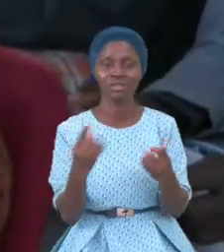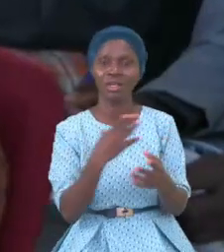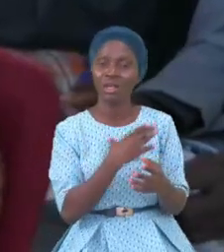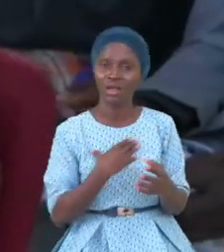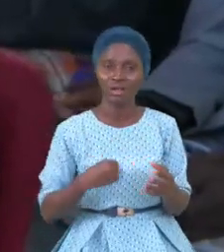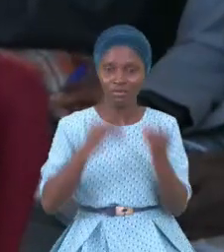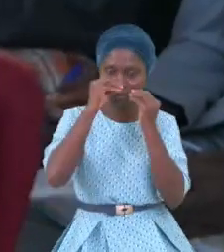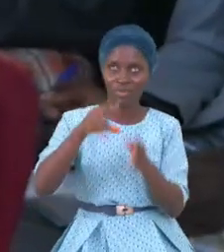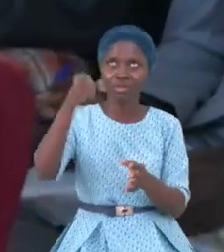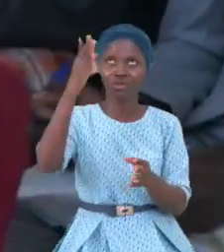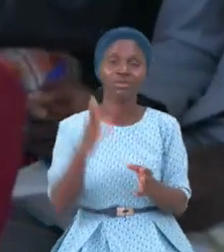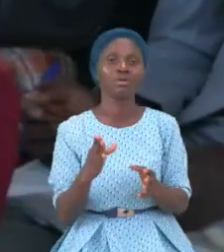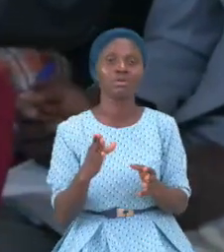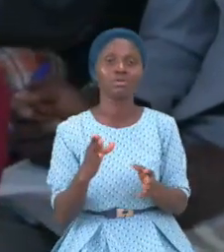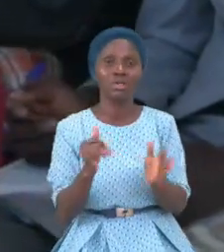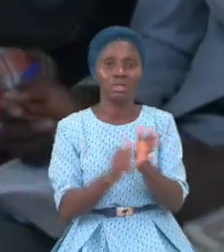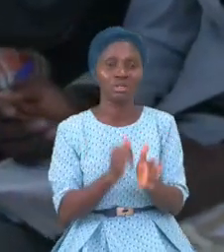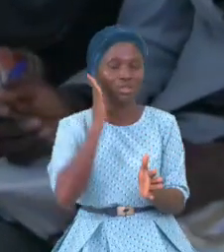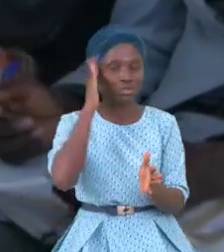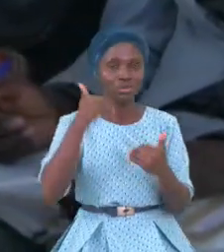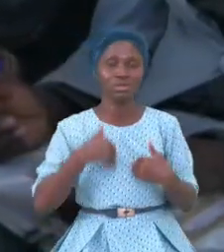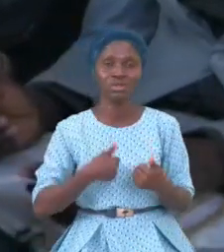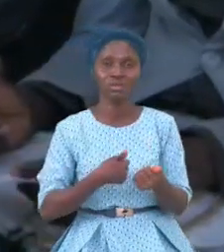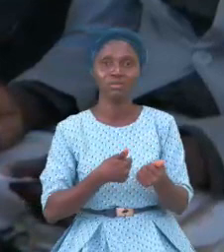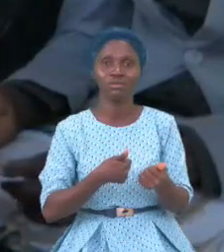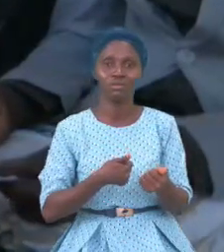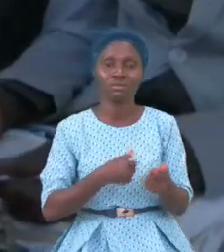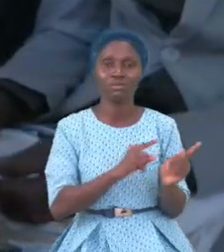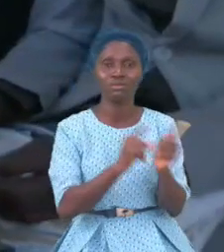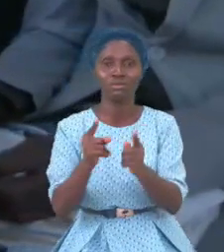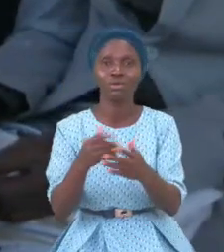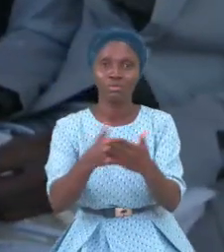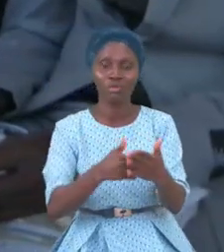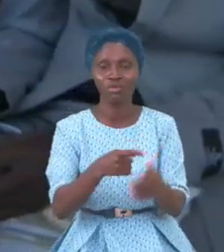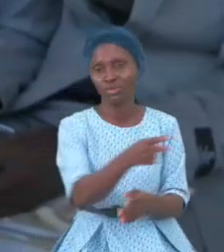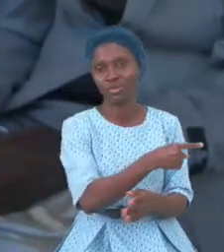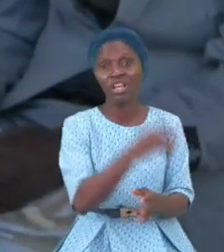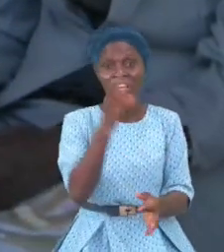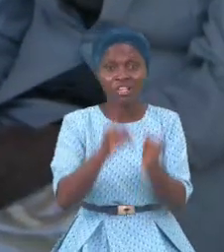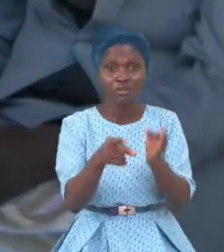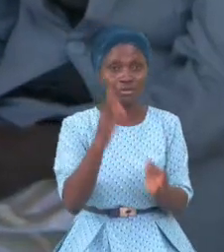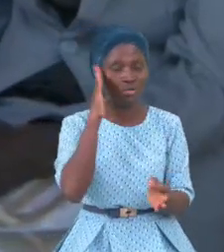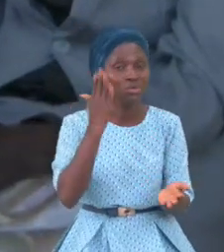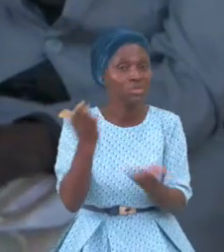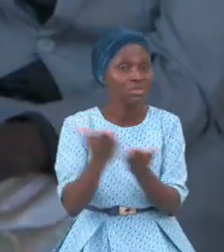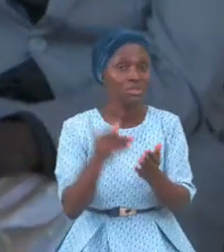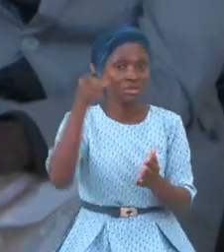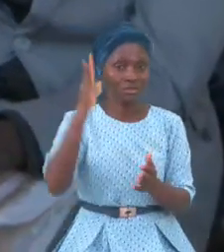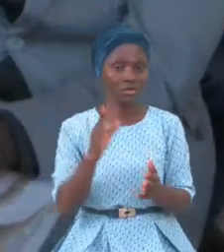know, if you're going to really serve the Lord, you need to be single-minded, and you need to be focused in